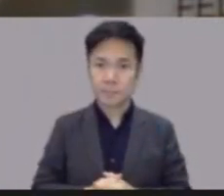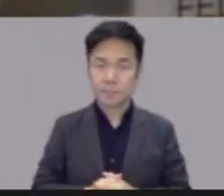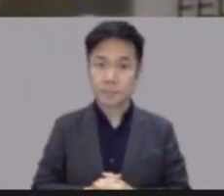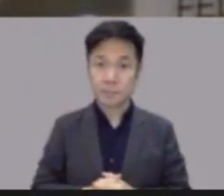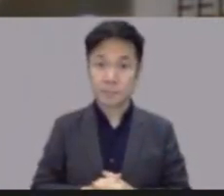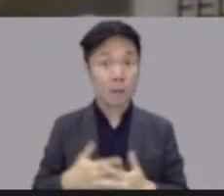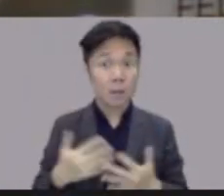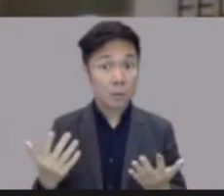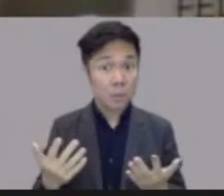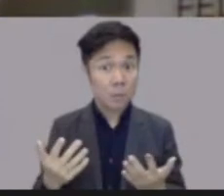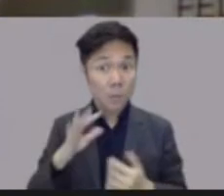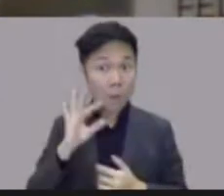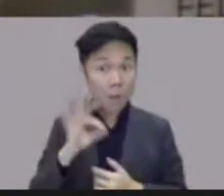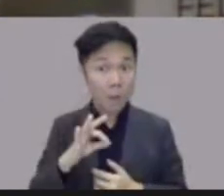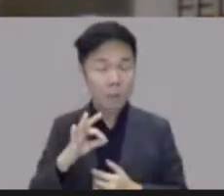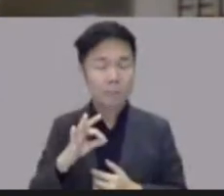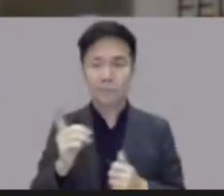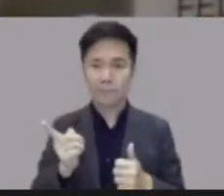foreign